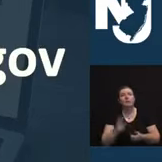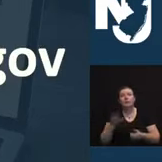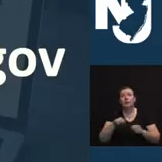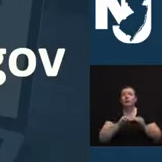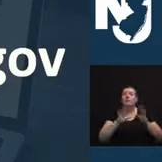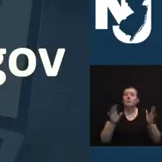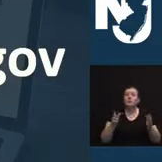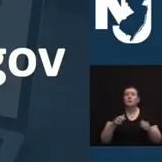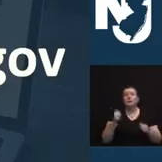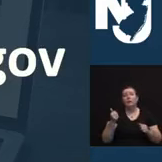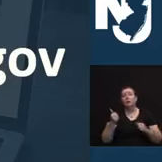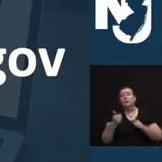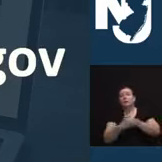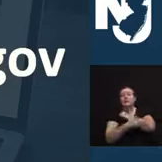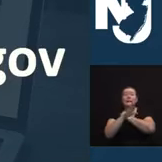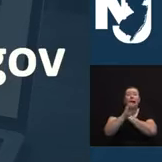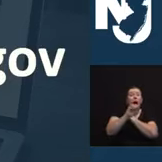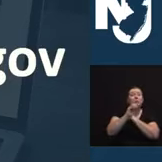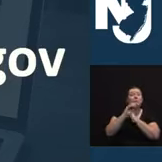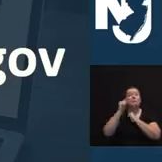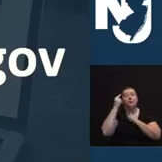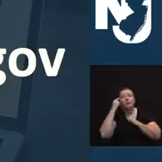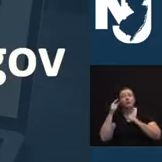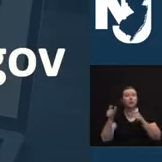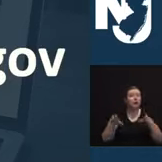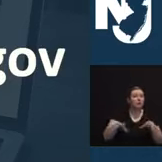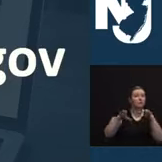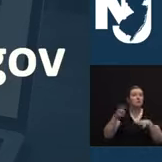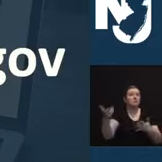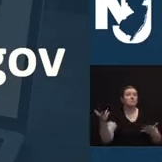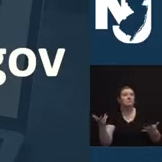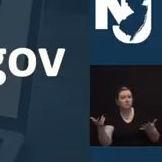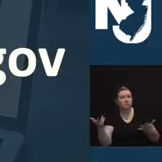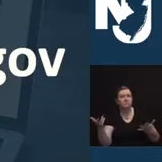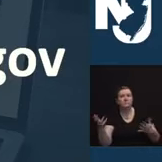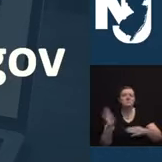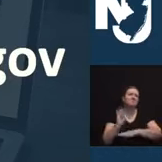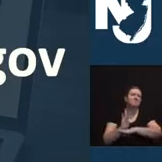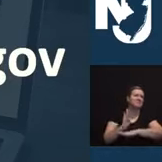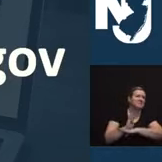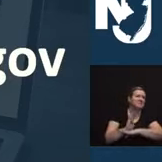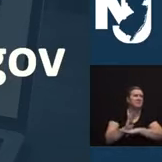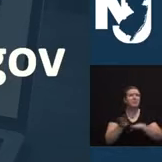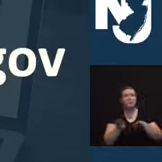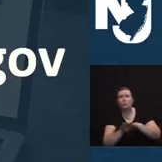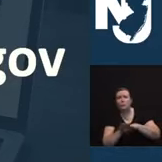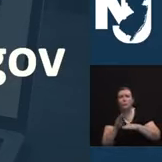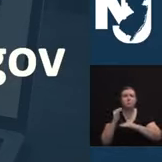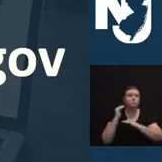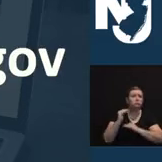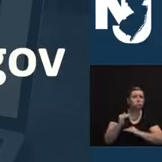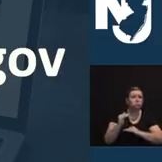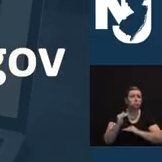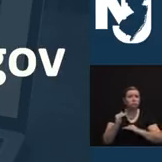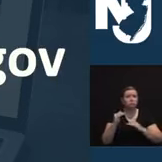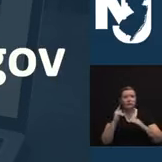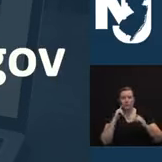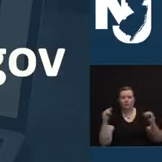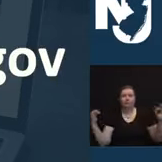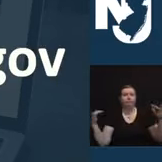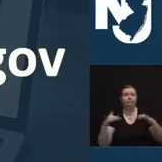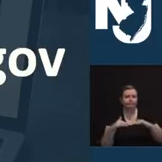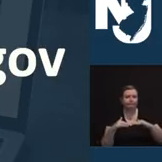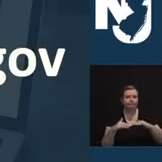restrictions on essential businesses, full business closures, or restrictions on gatherings or capacity that differ from